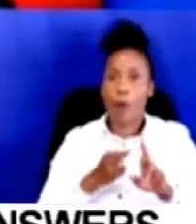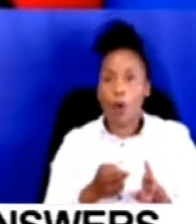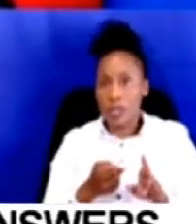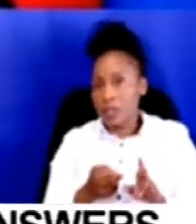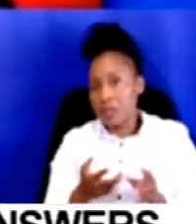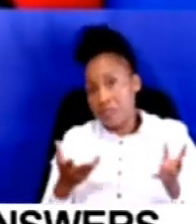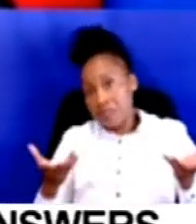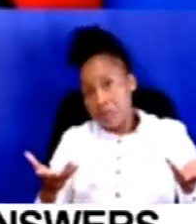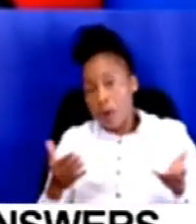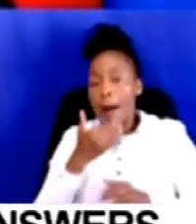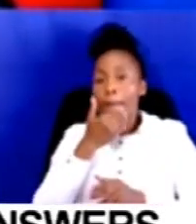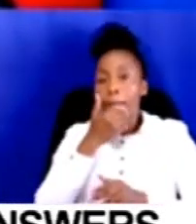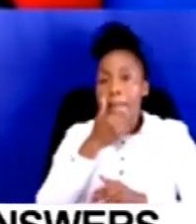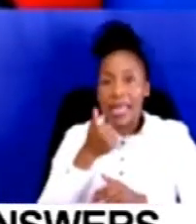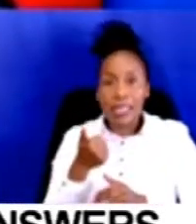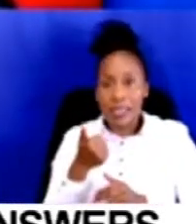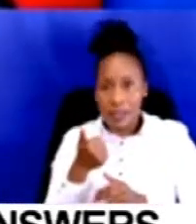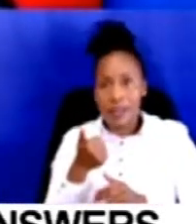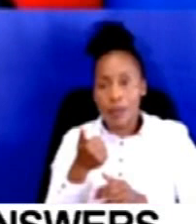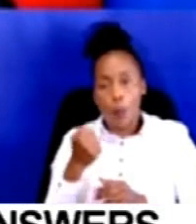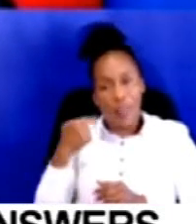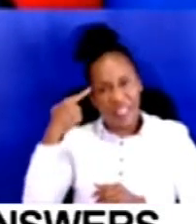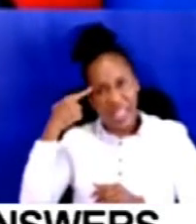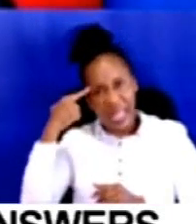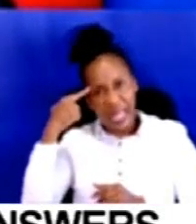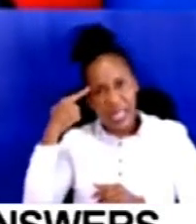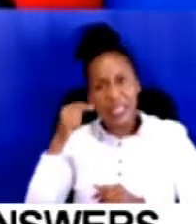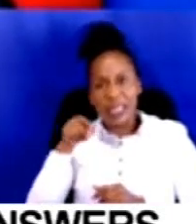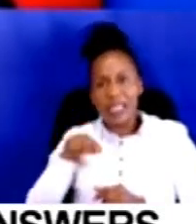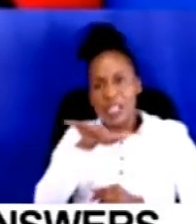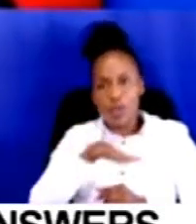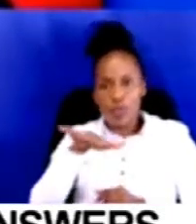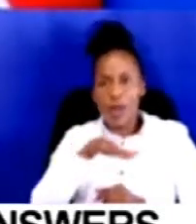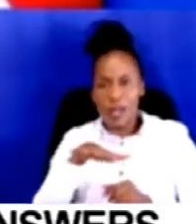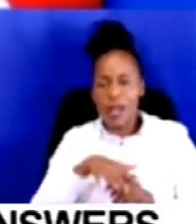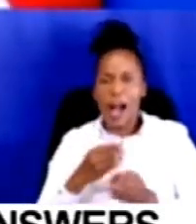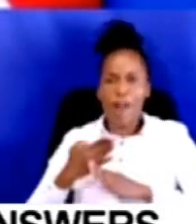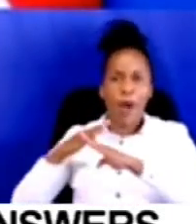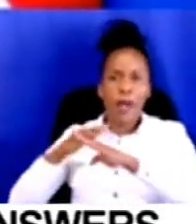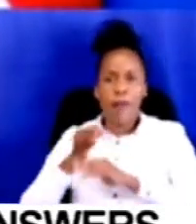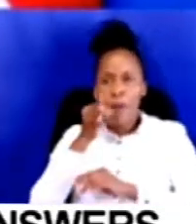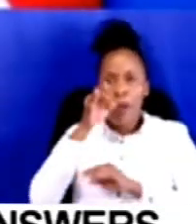of how best we think such situations can be avoided in future.